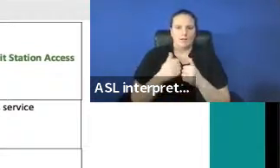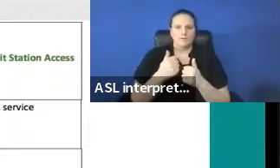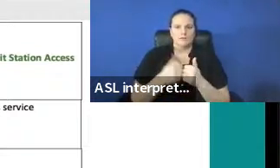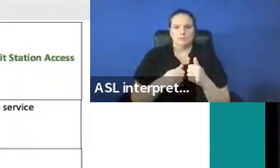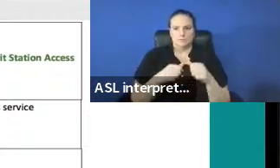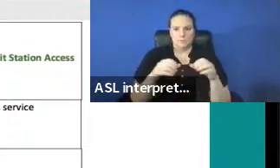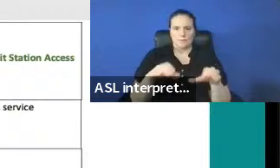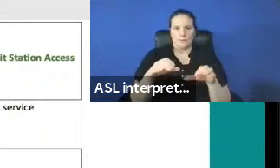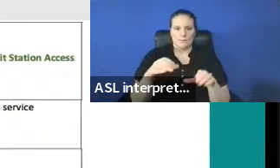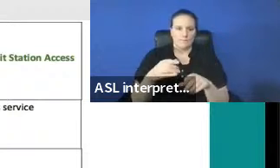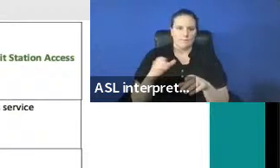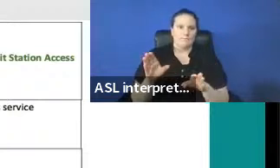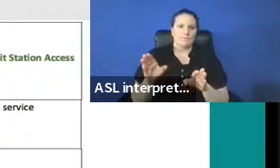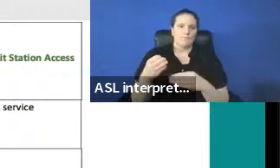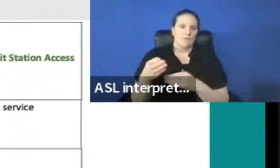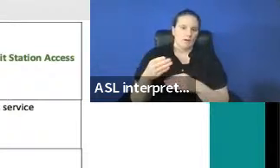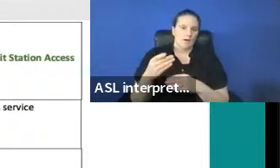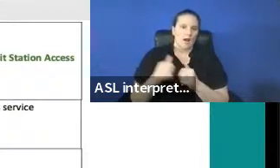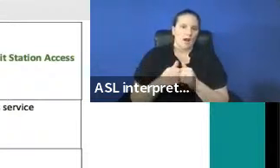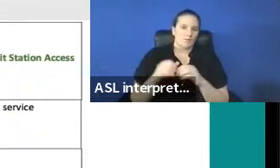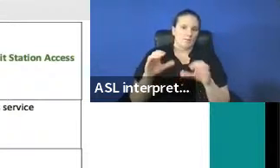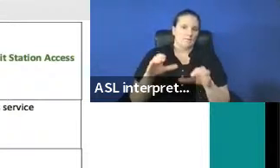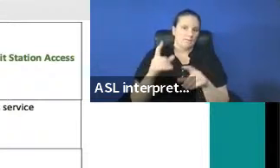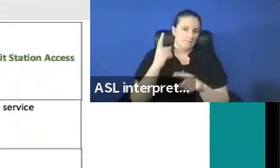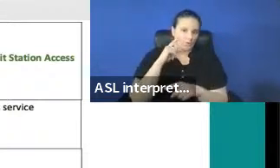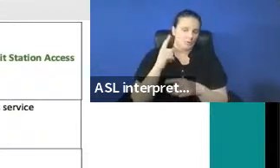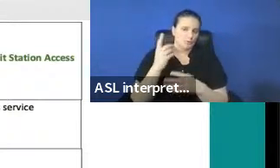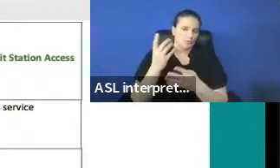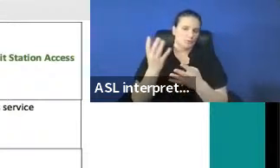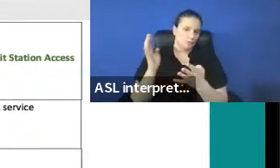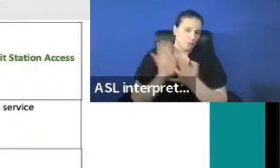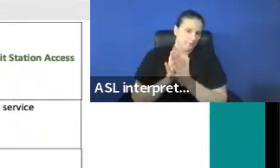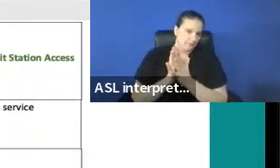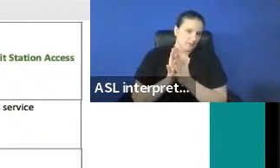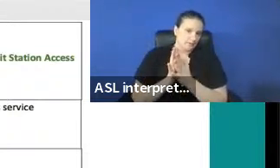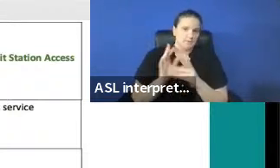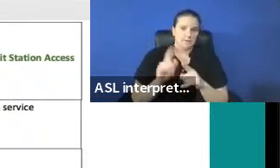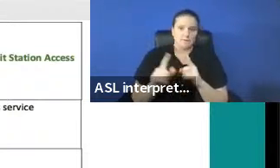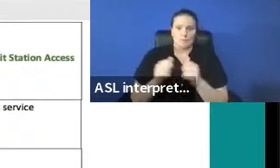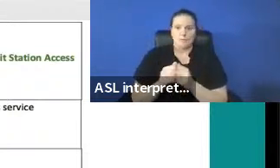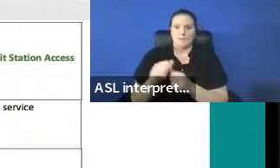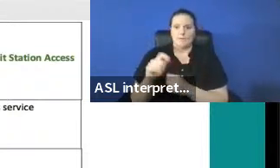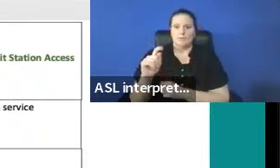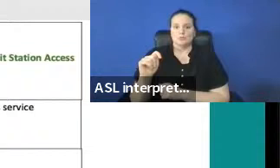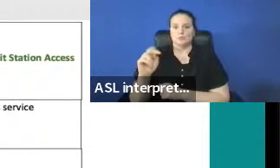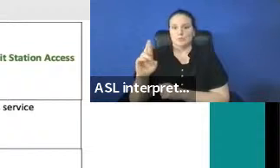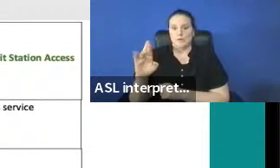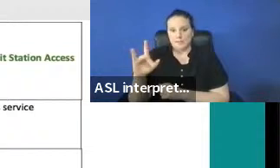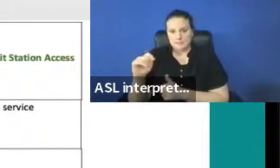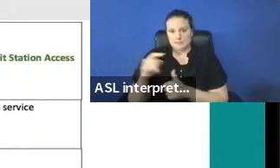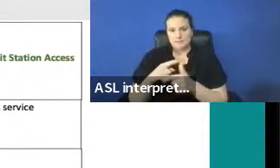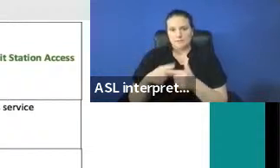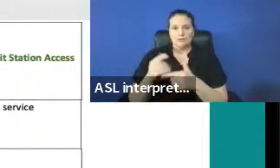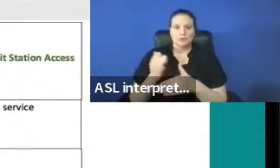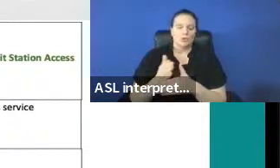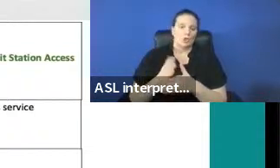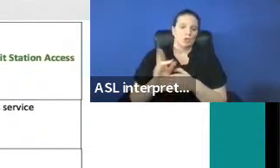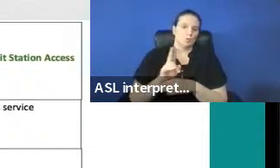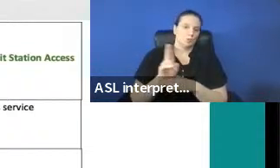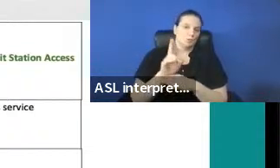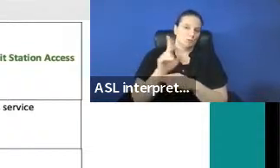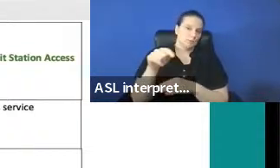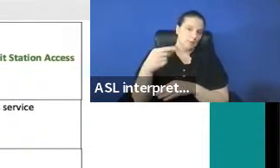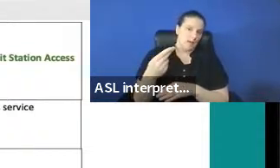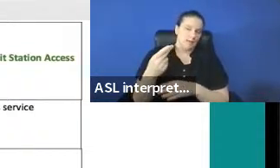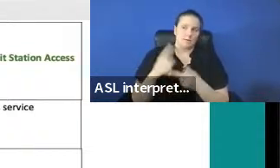freight, how they perform for traffic. Are there differences in transit? Are there differences in shared use path and the quality of the